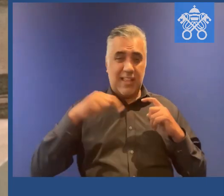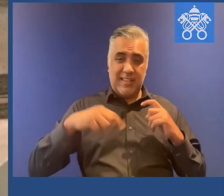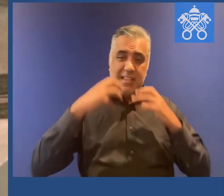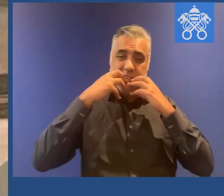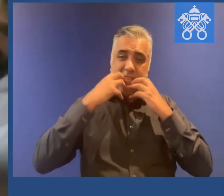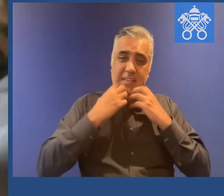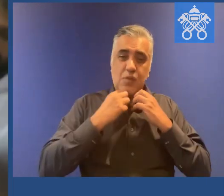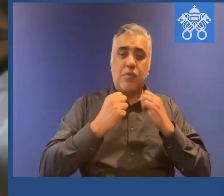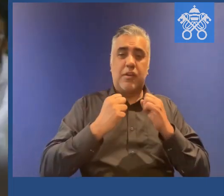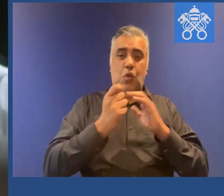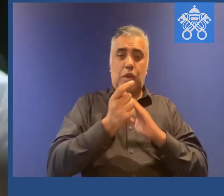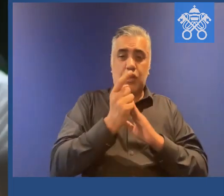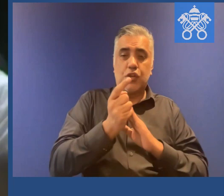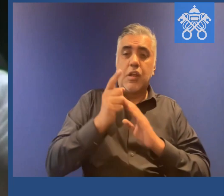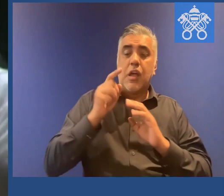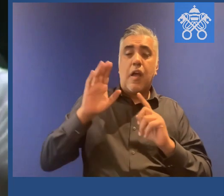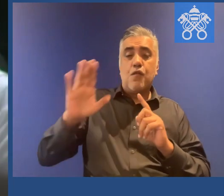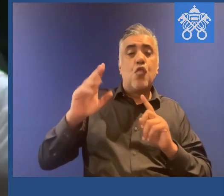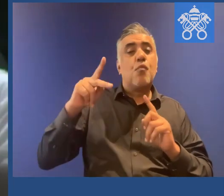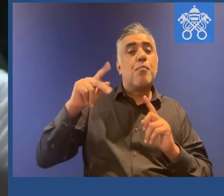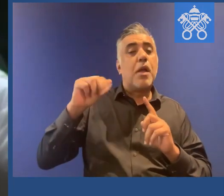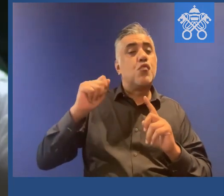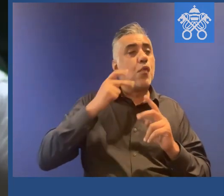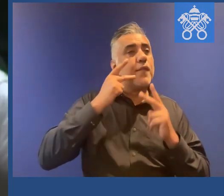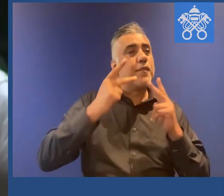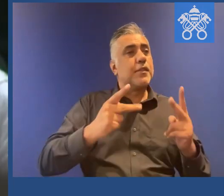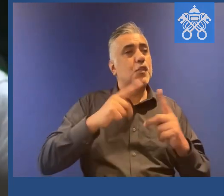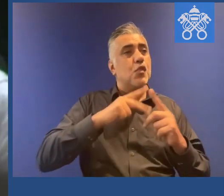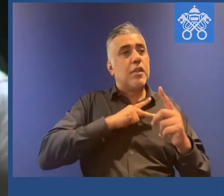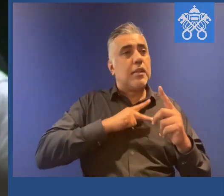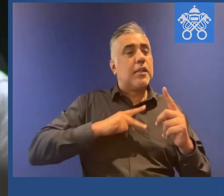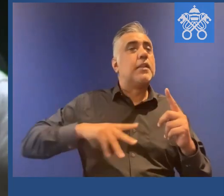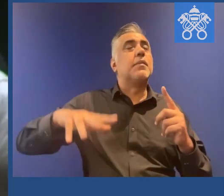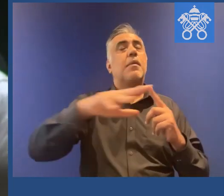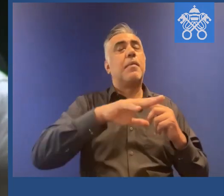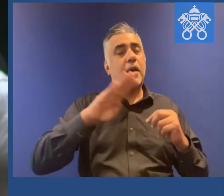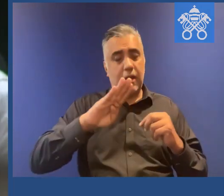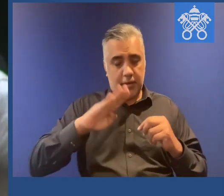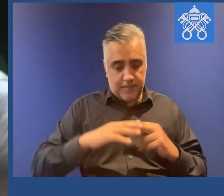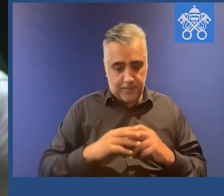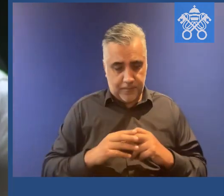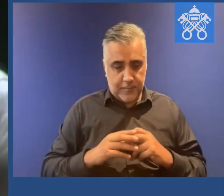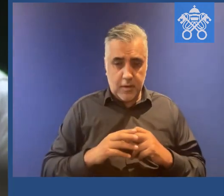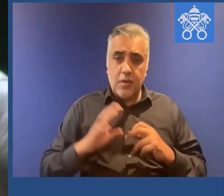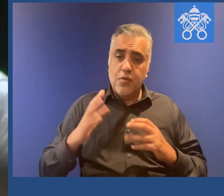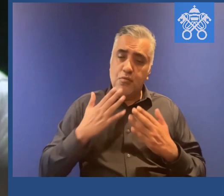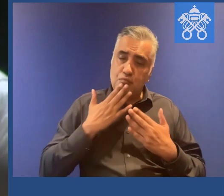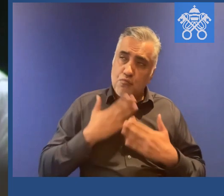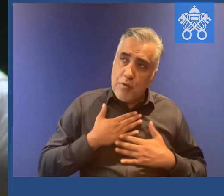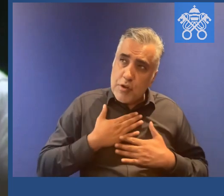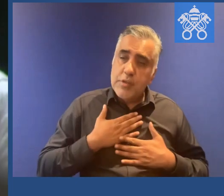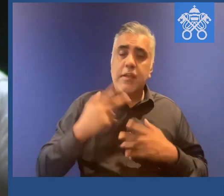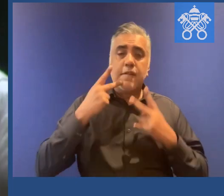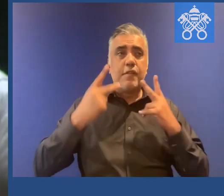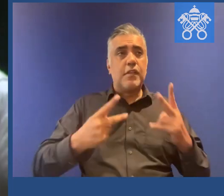sacred occasion of your pastoral visit to the Kingdom of Bahrain? Your